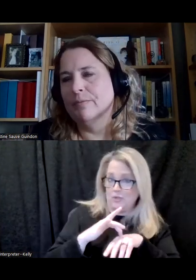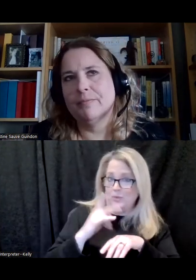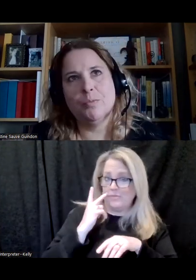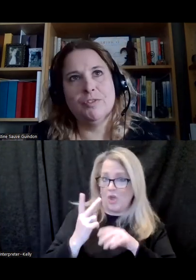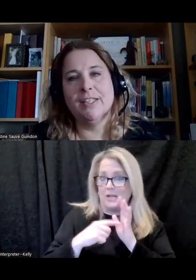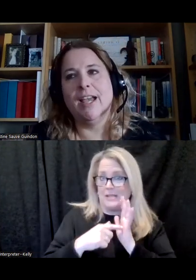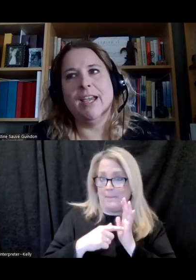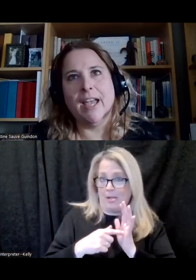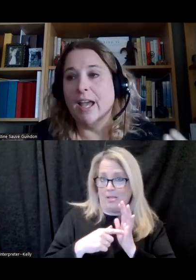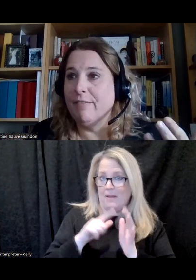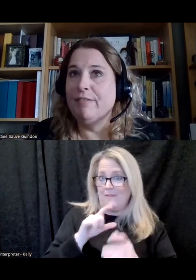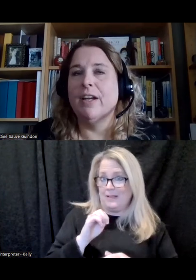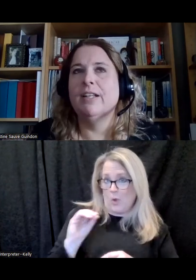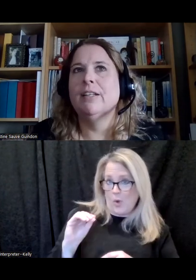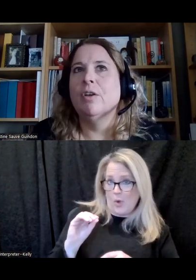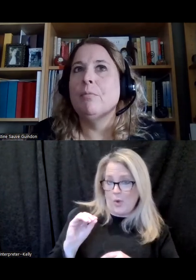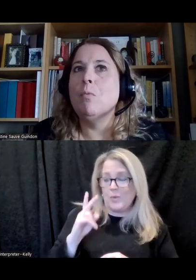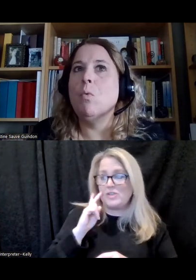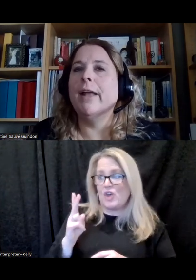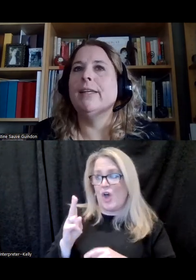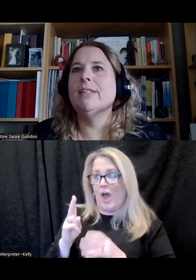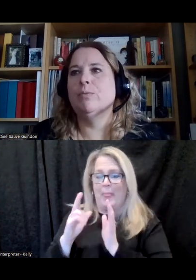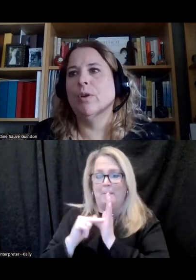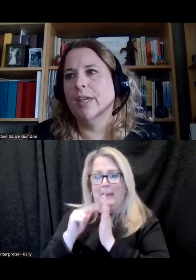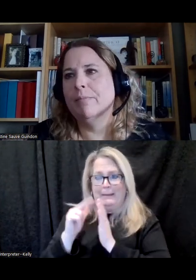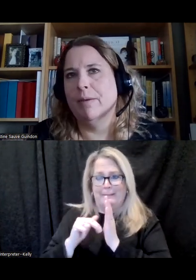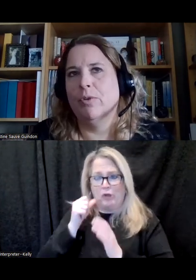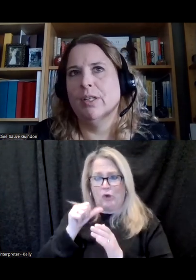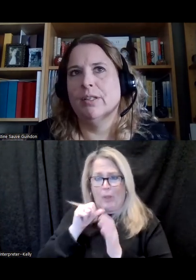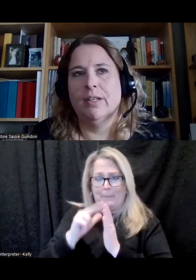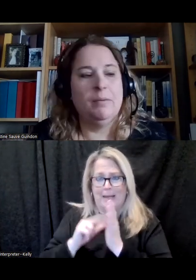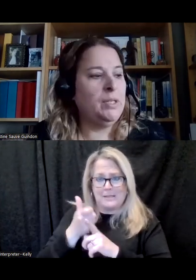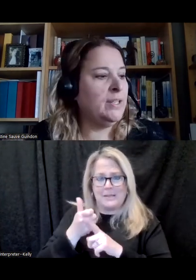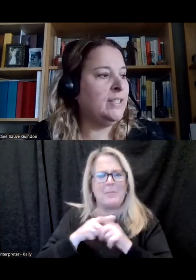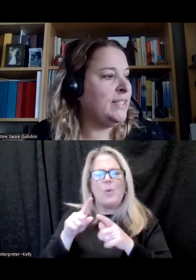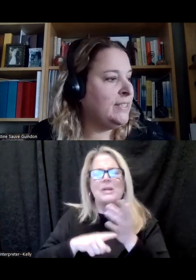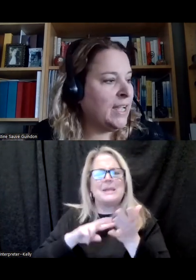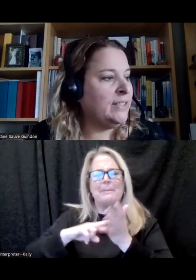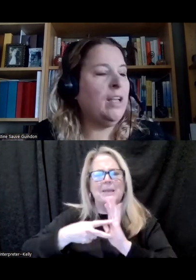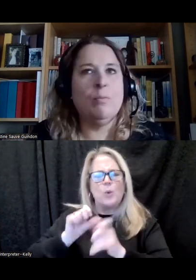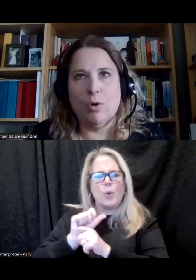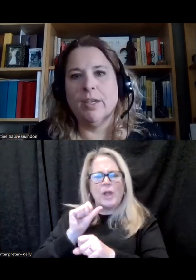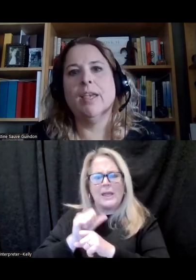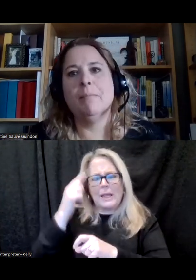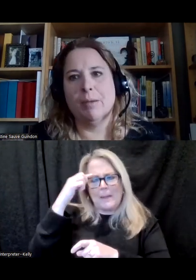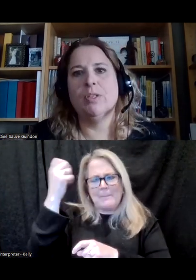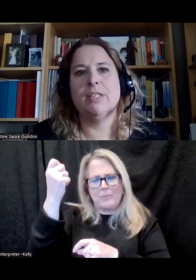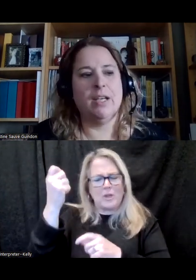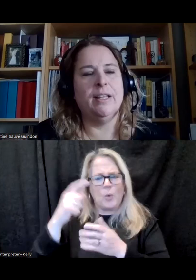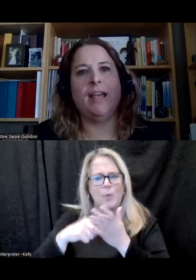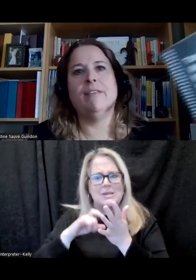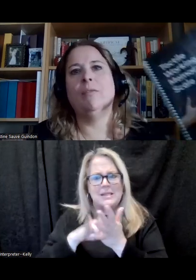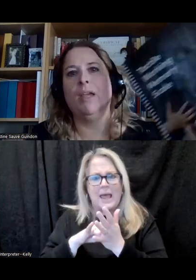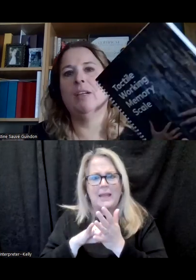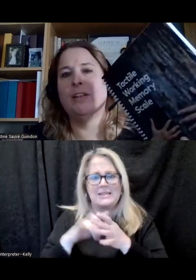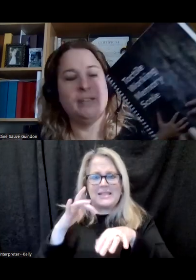Leo. We've seen Ariane having fun. But what is working memory? because it's the tactile working memory skill,